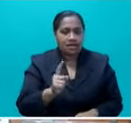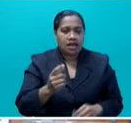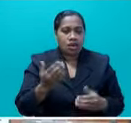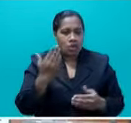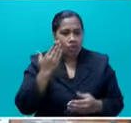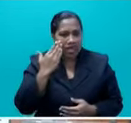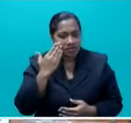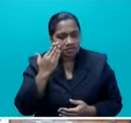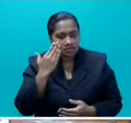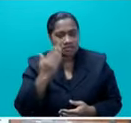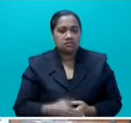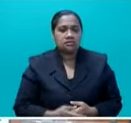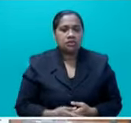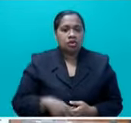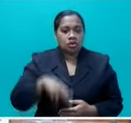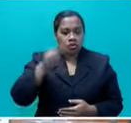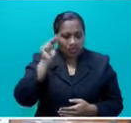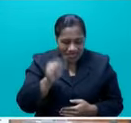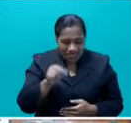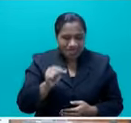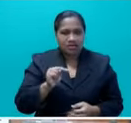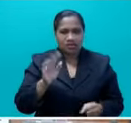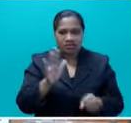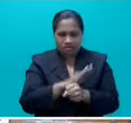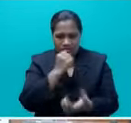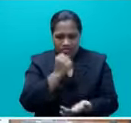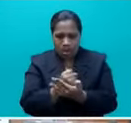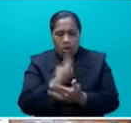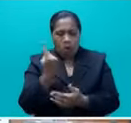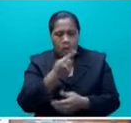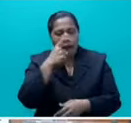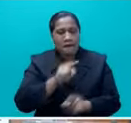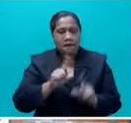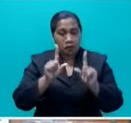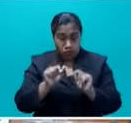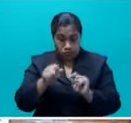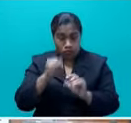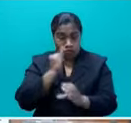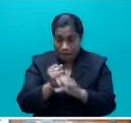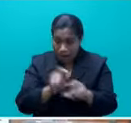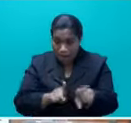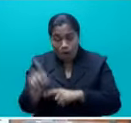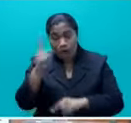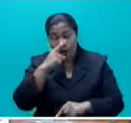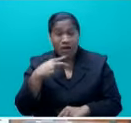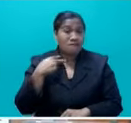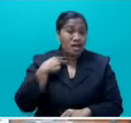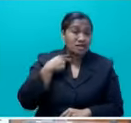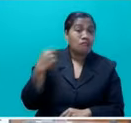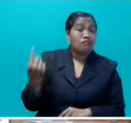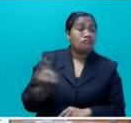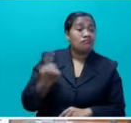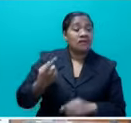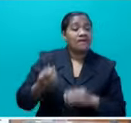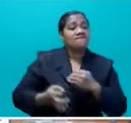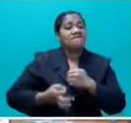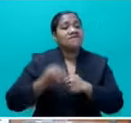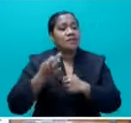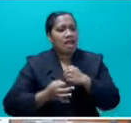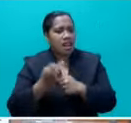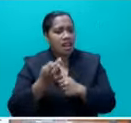that the patriarchal notions, and most people who are victims of sexual offences are females. That is a fact.